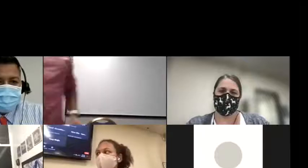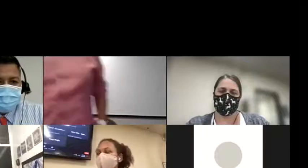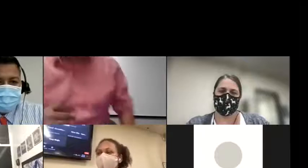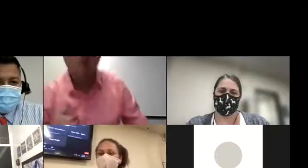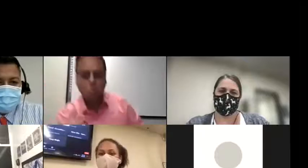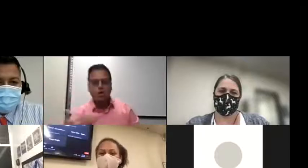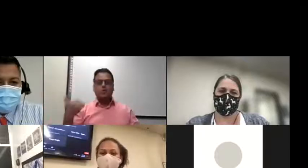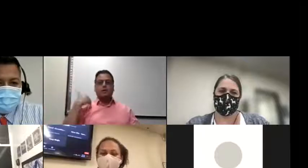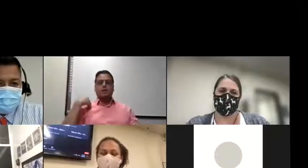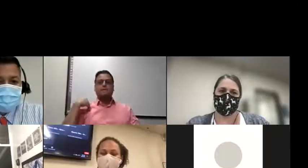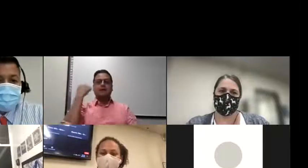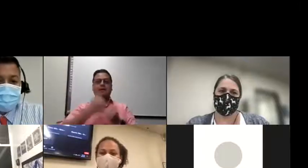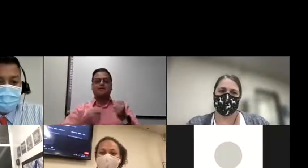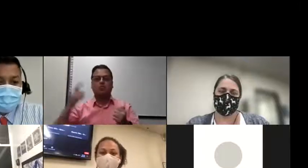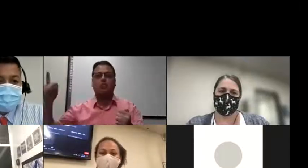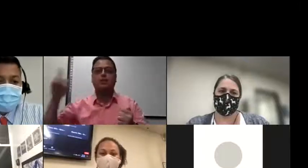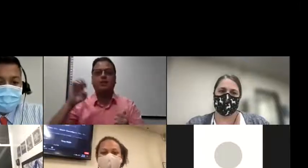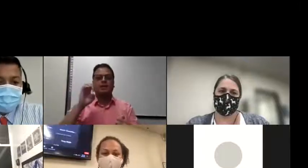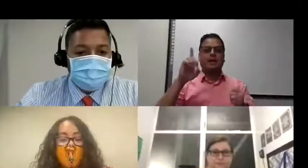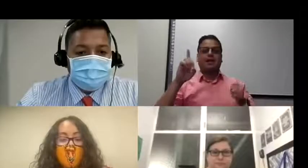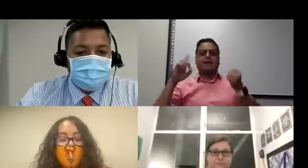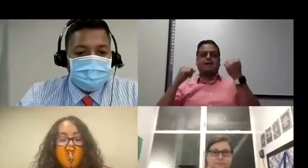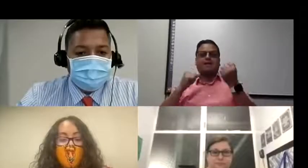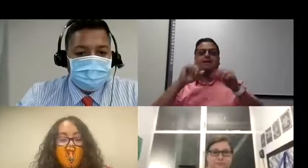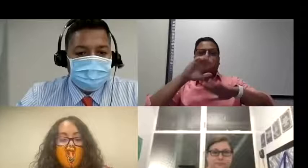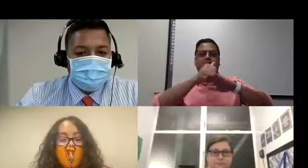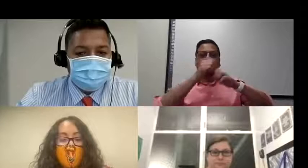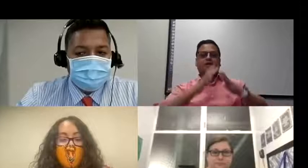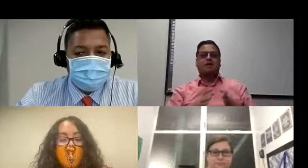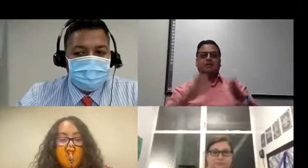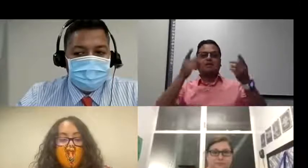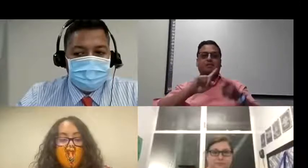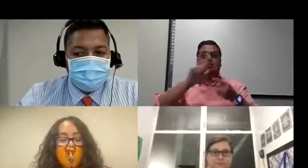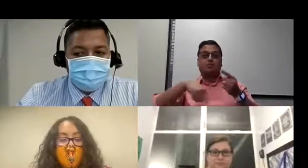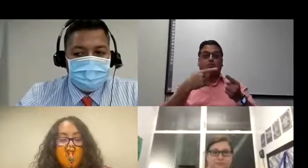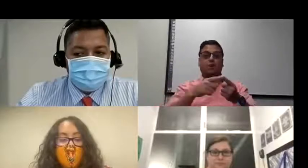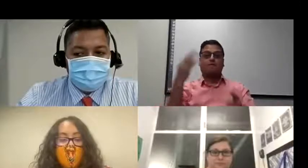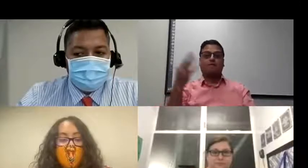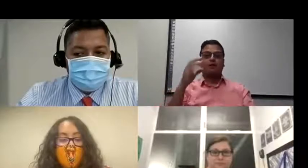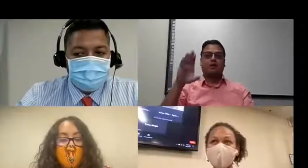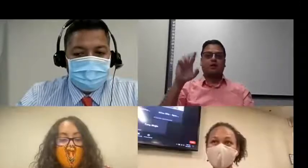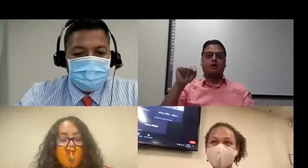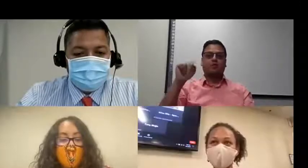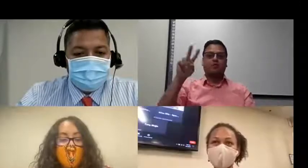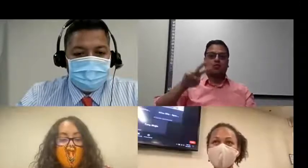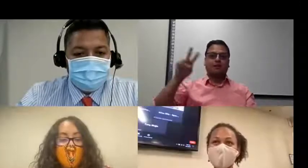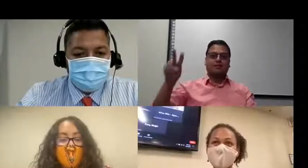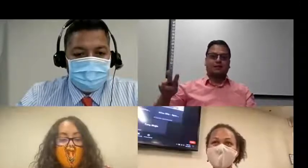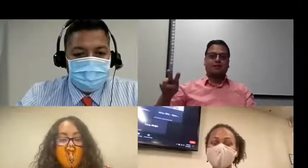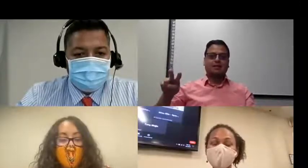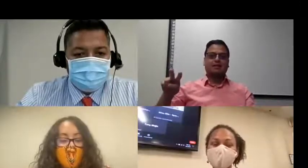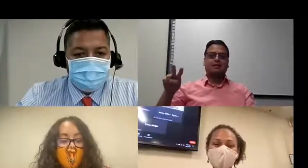Ed Foundation's gala takes place on Friday, October 22nd, the Moonlight